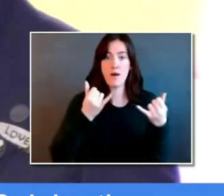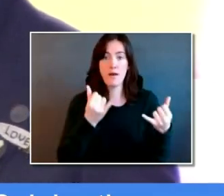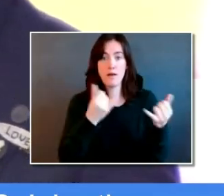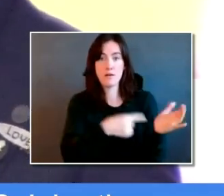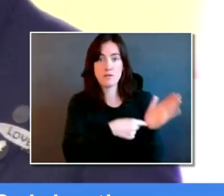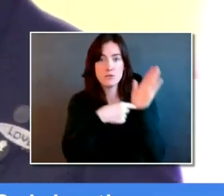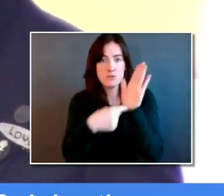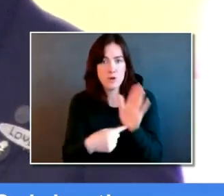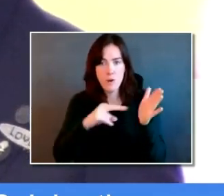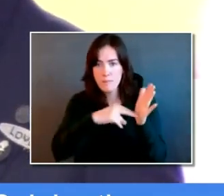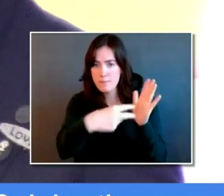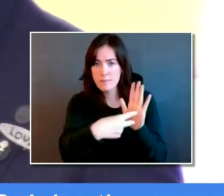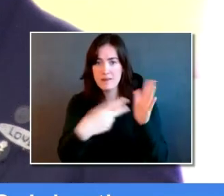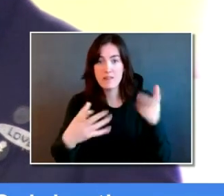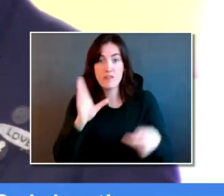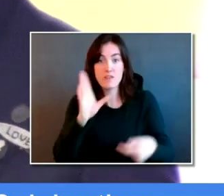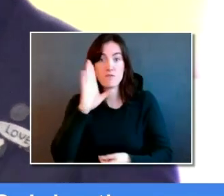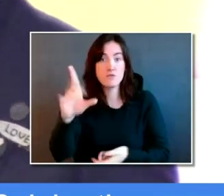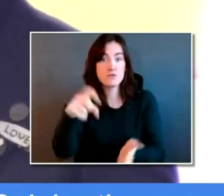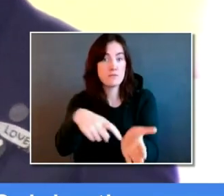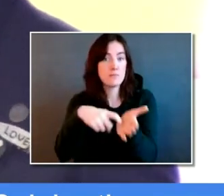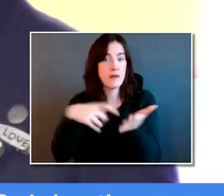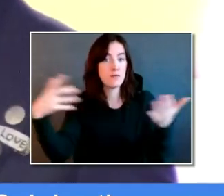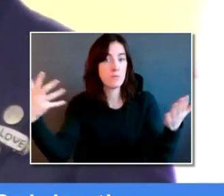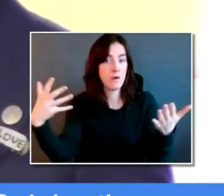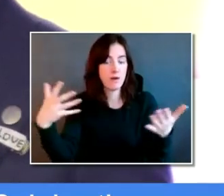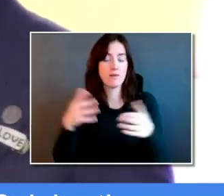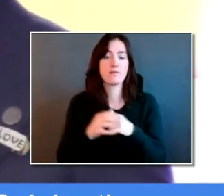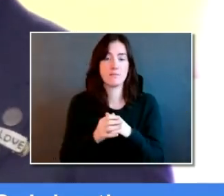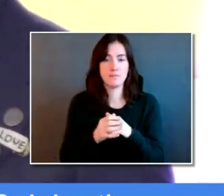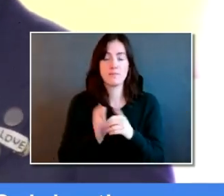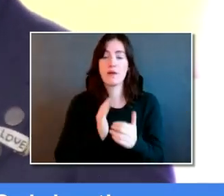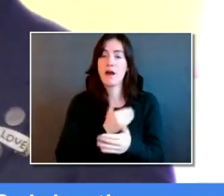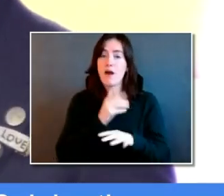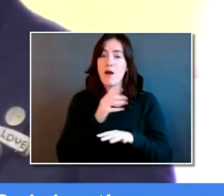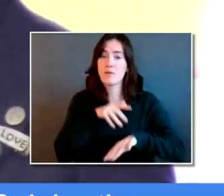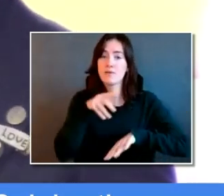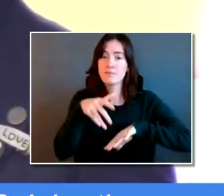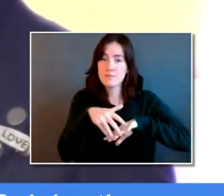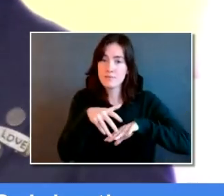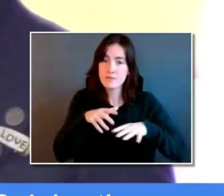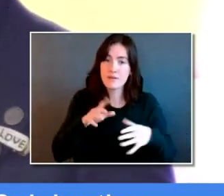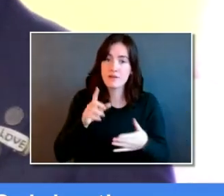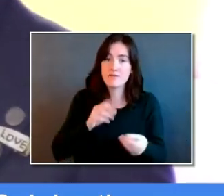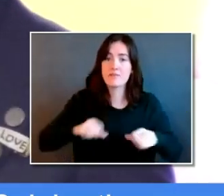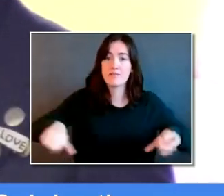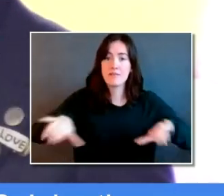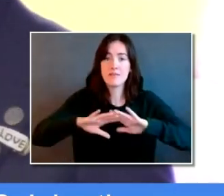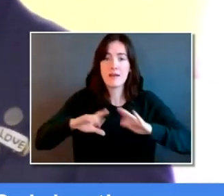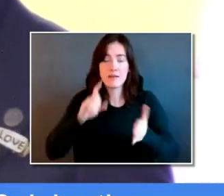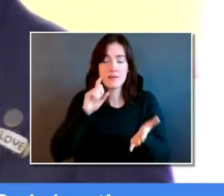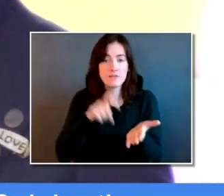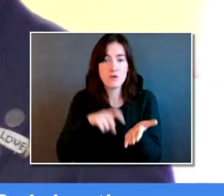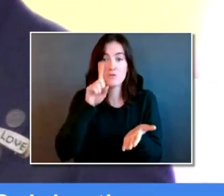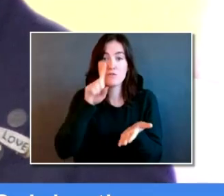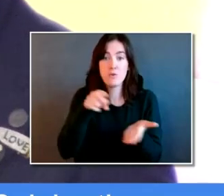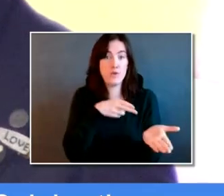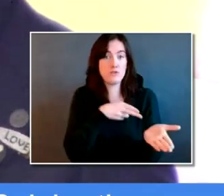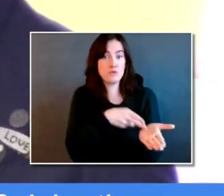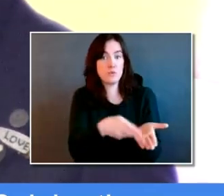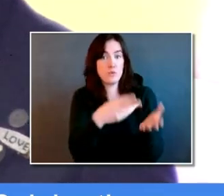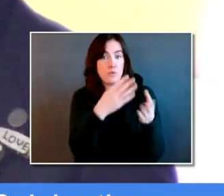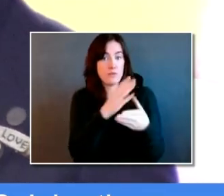what the future is demanding of us. Our land acknowledgments are here to tell the truth and to seek the truth about